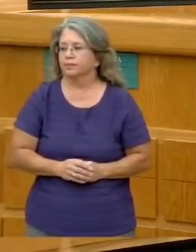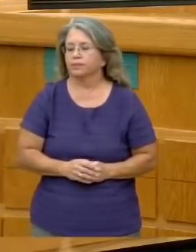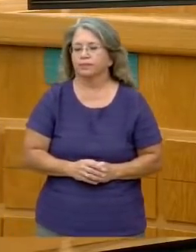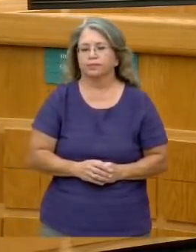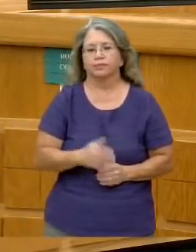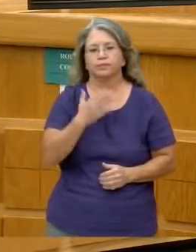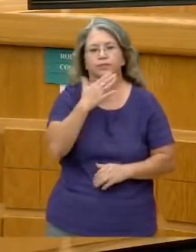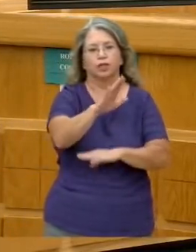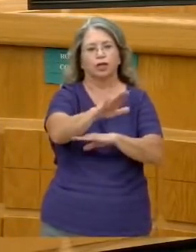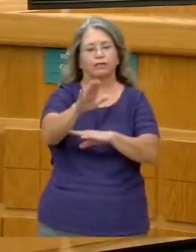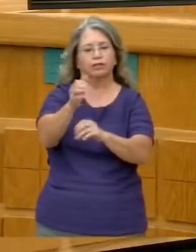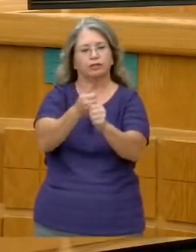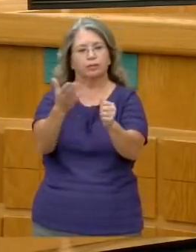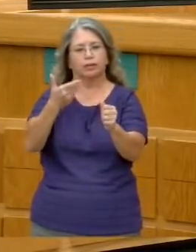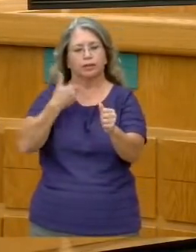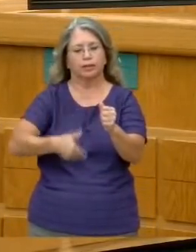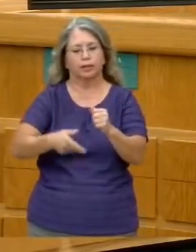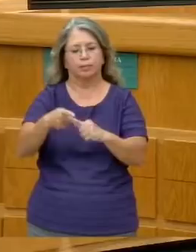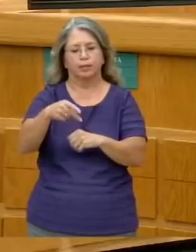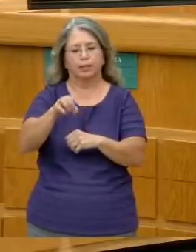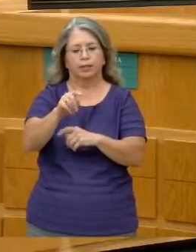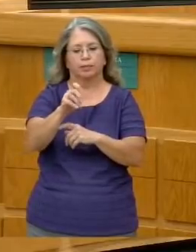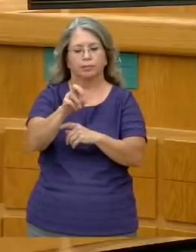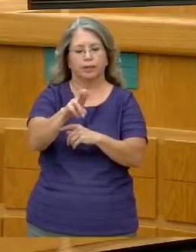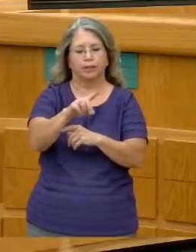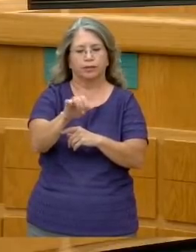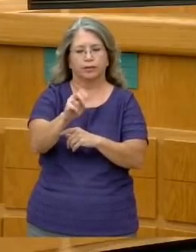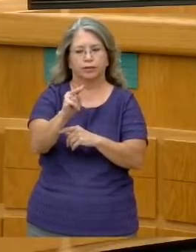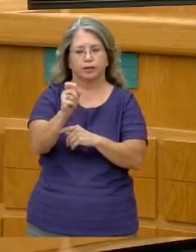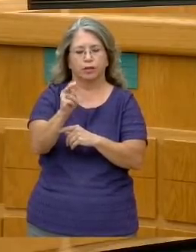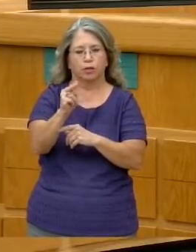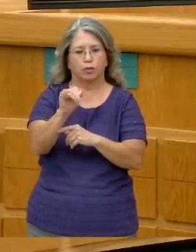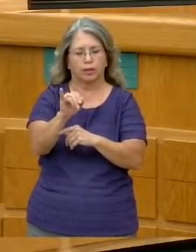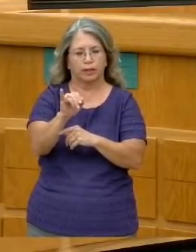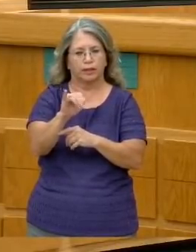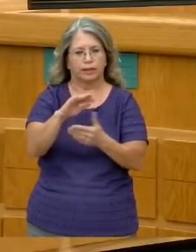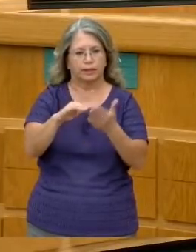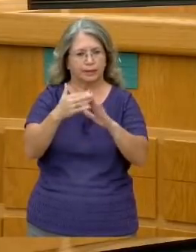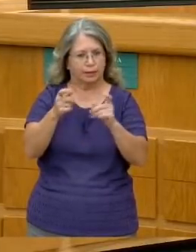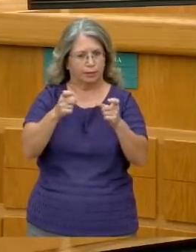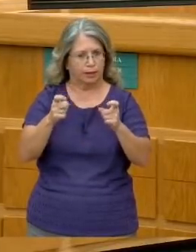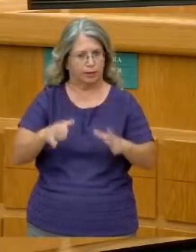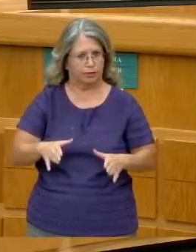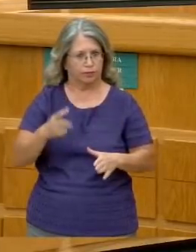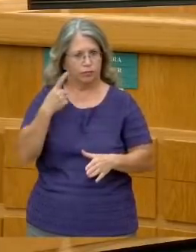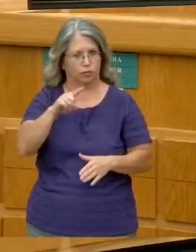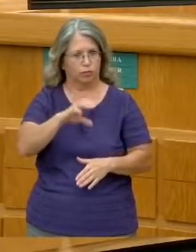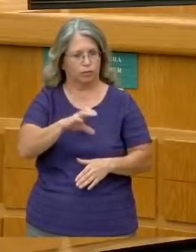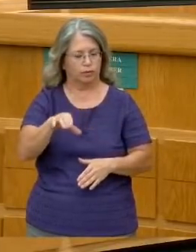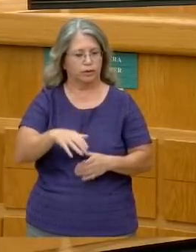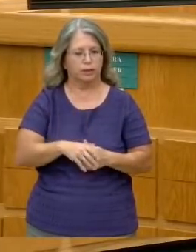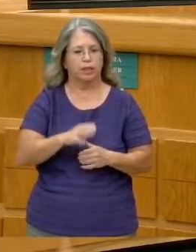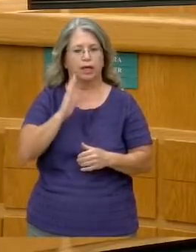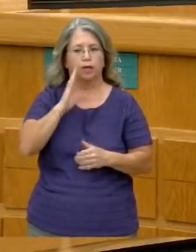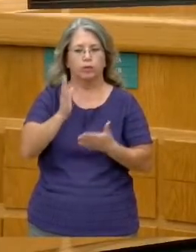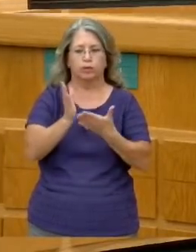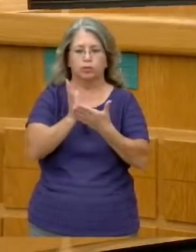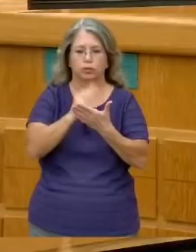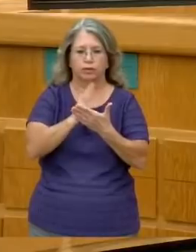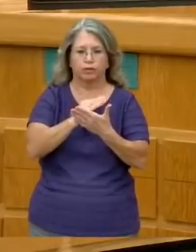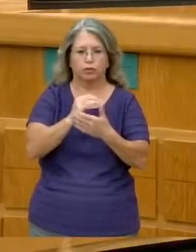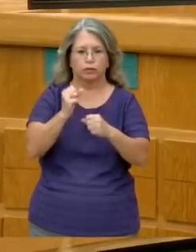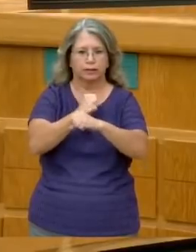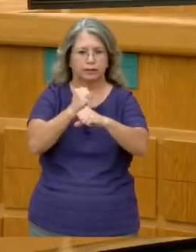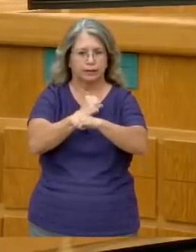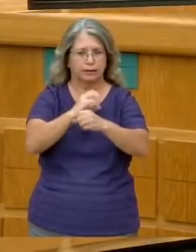Okay, good afternoon, everybody. I'm Peter Zanoni, Corpus Christi City Manager. And I'm going to go over the statistics for Nueces County